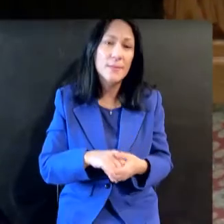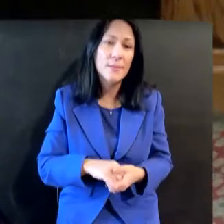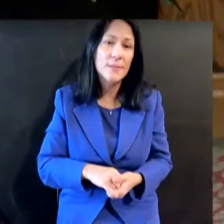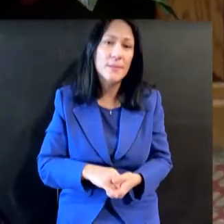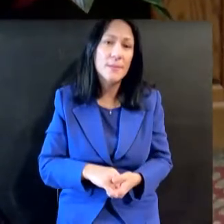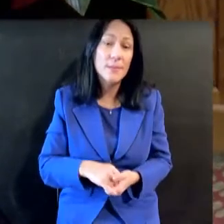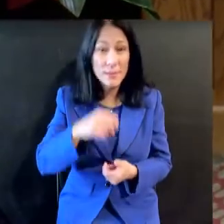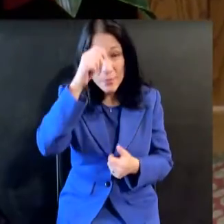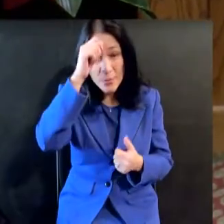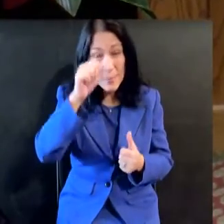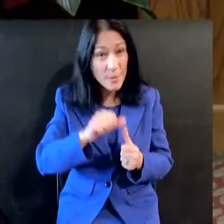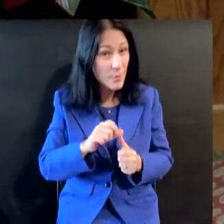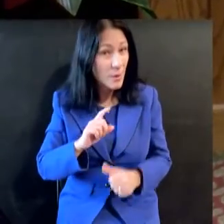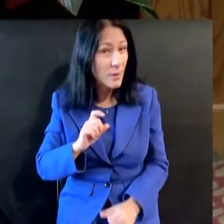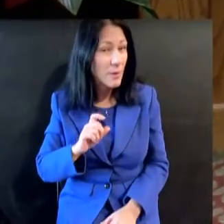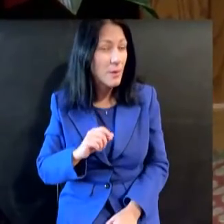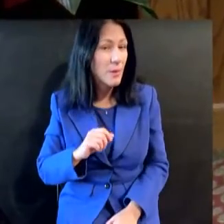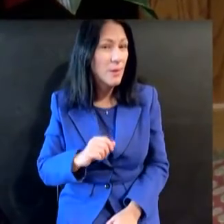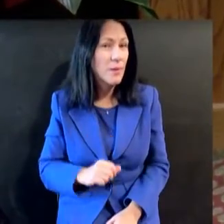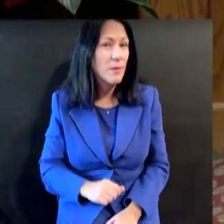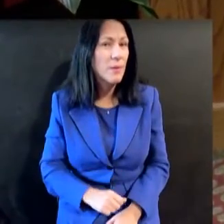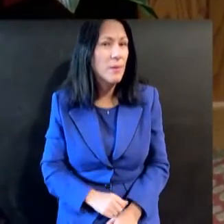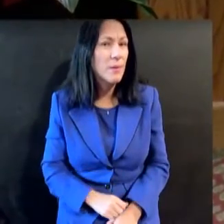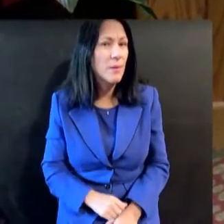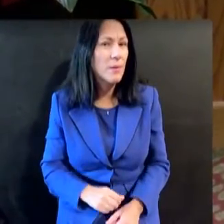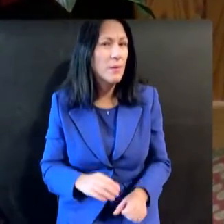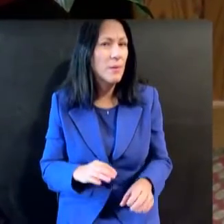Do you remember? What does he do?